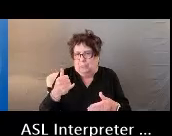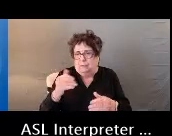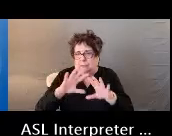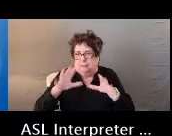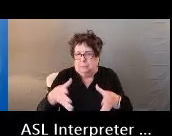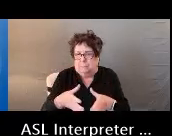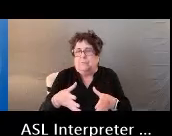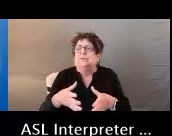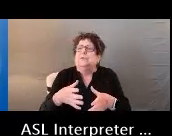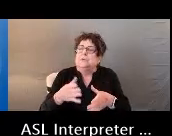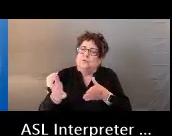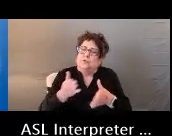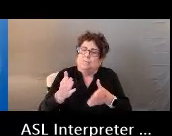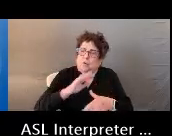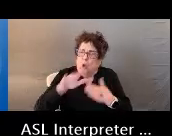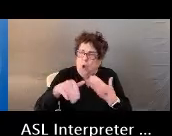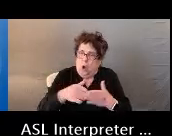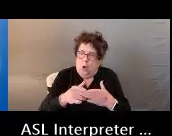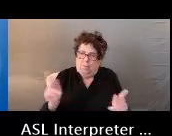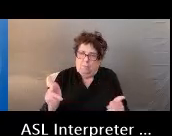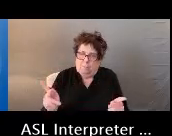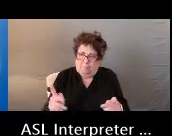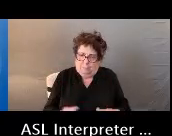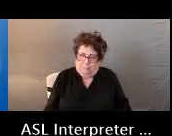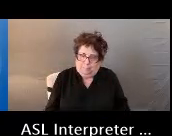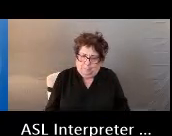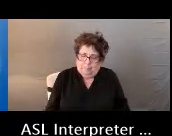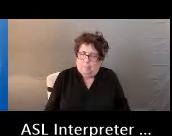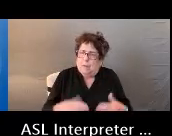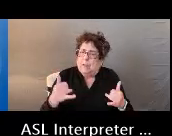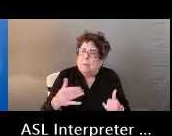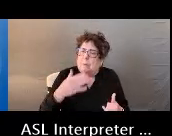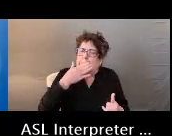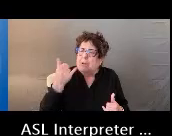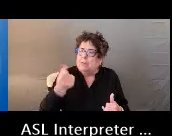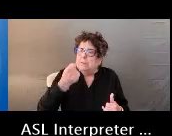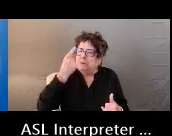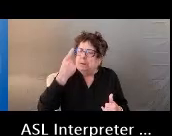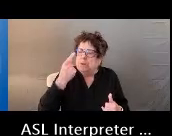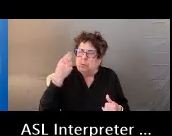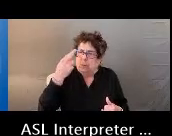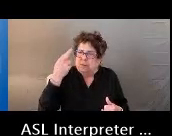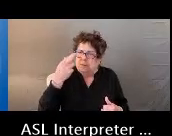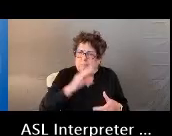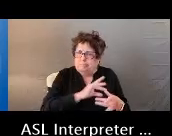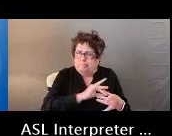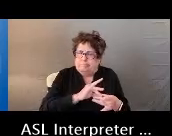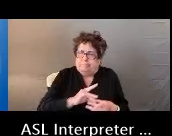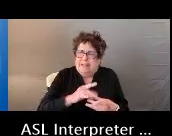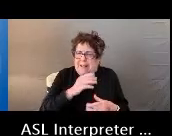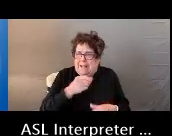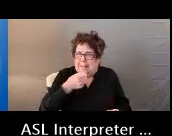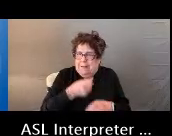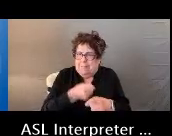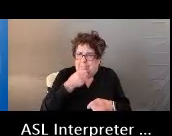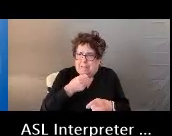So now that we understand the reason behind and the impact, let's go over